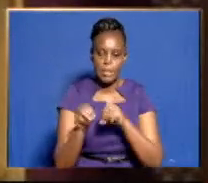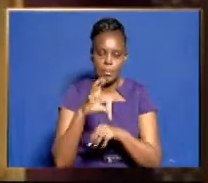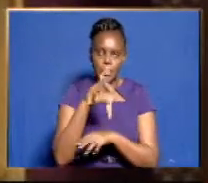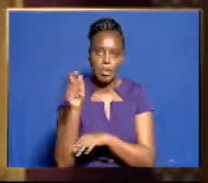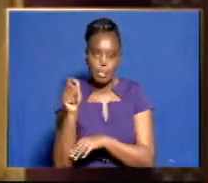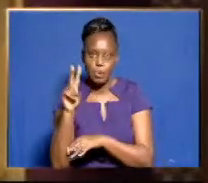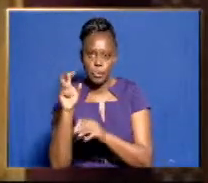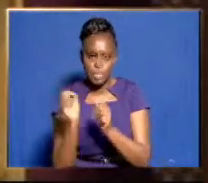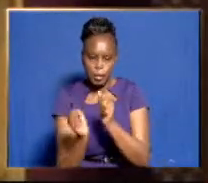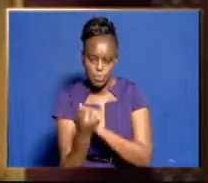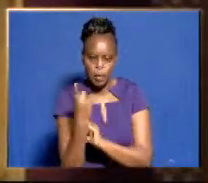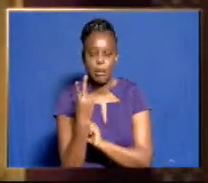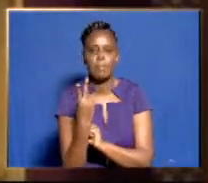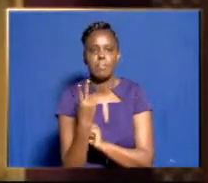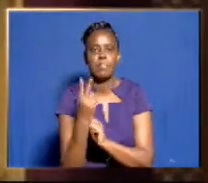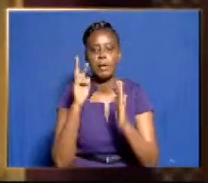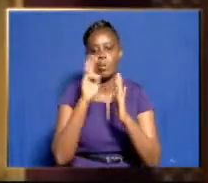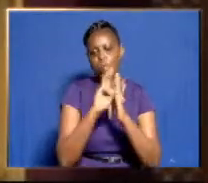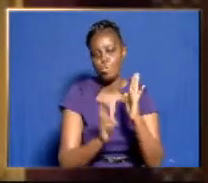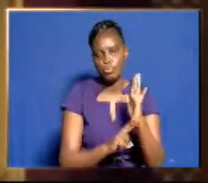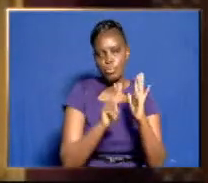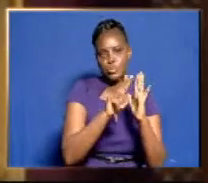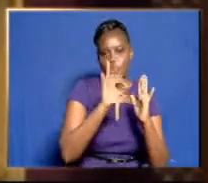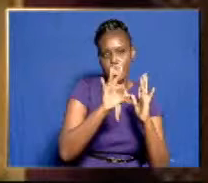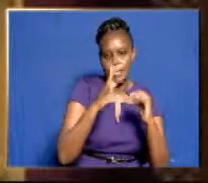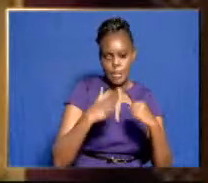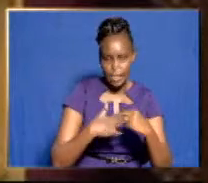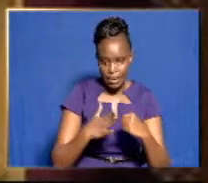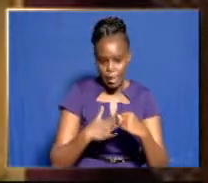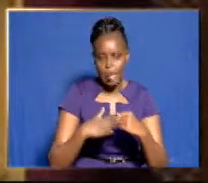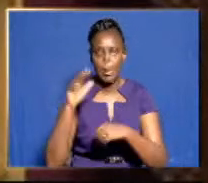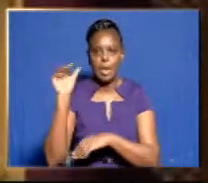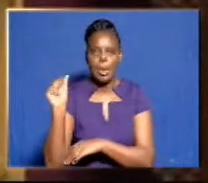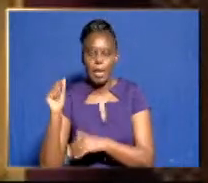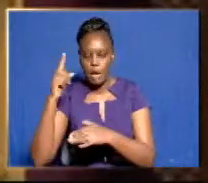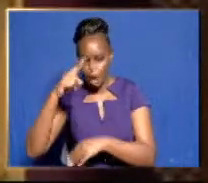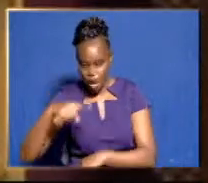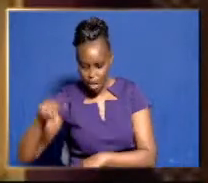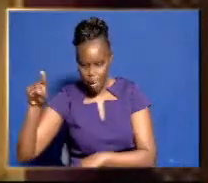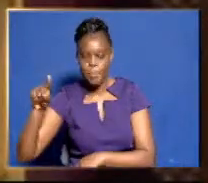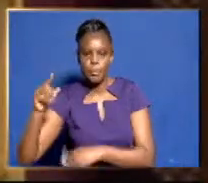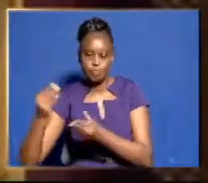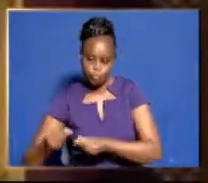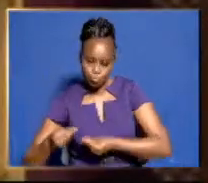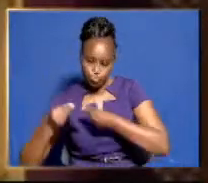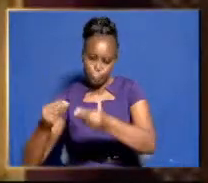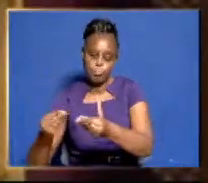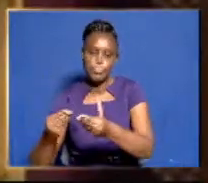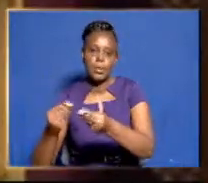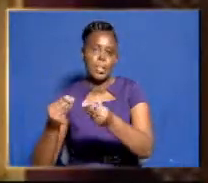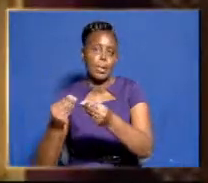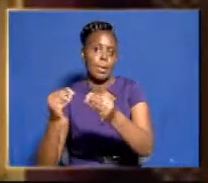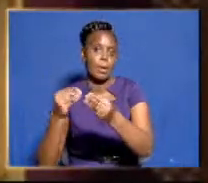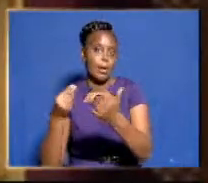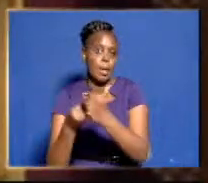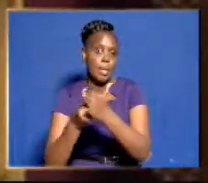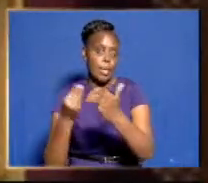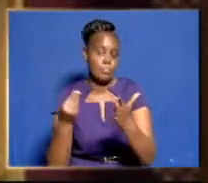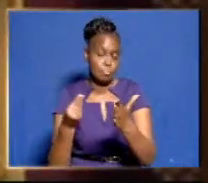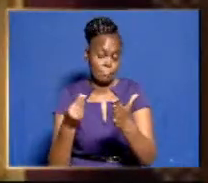Act 2012, and Standing Order 239, approves the issuance of the sum of Kenya